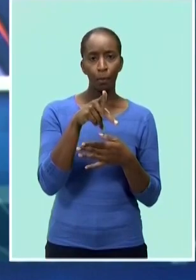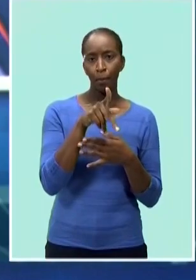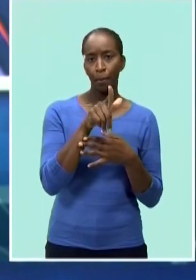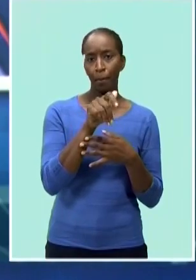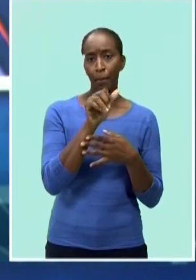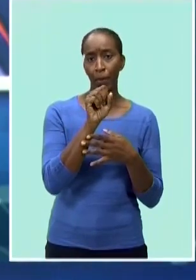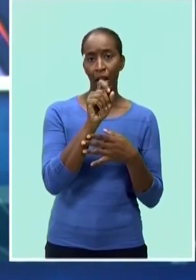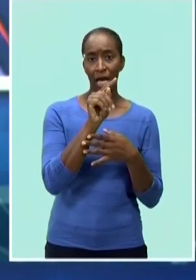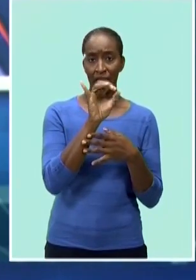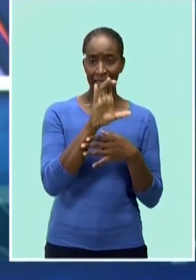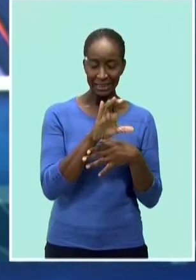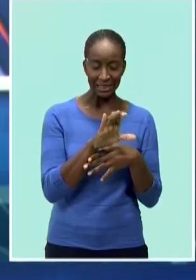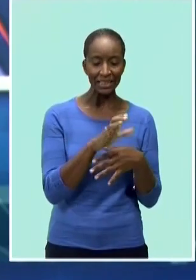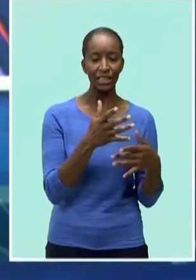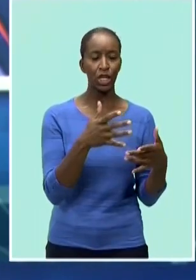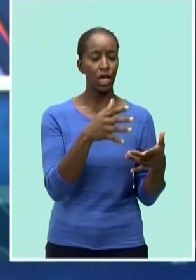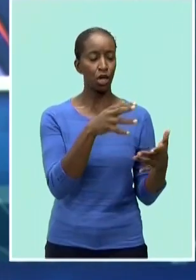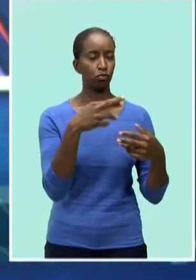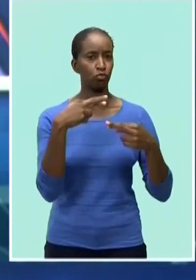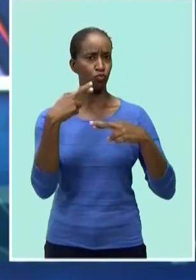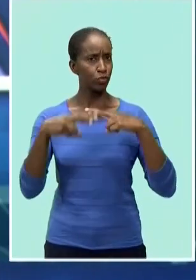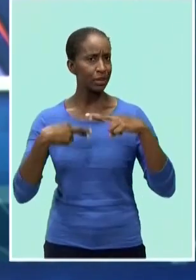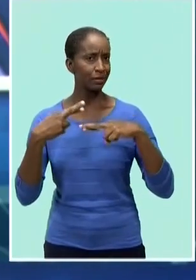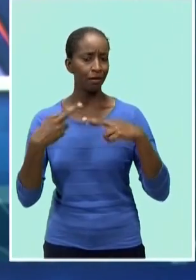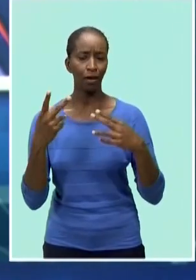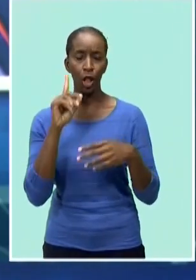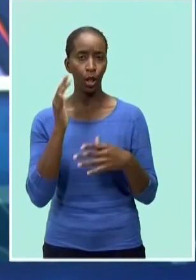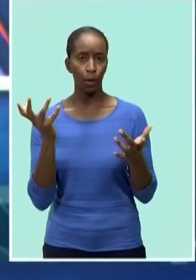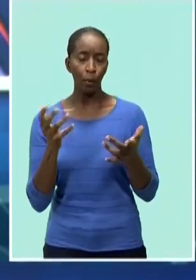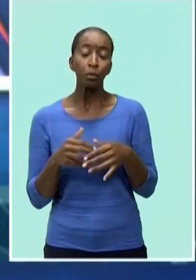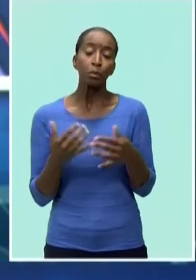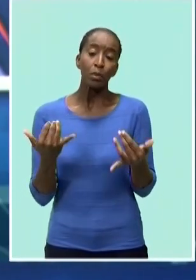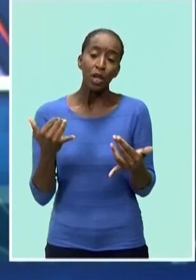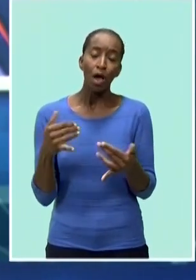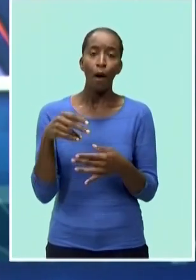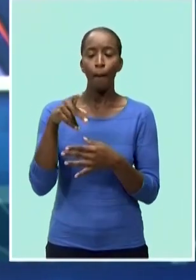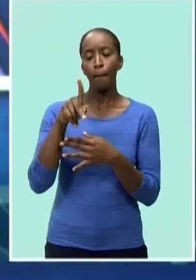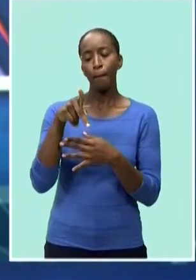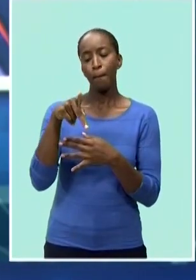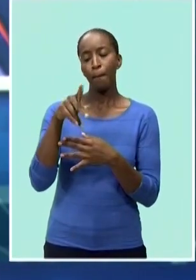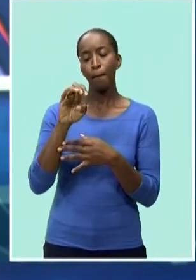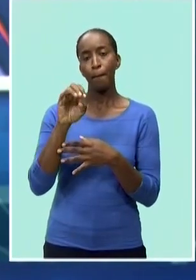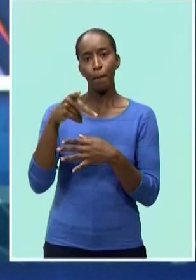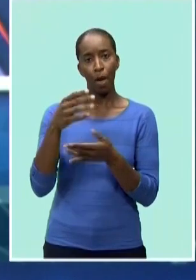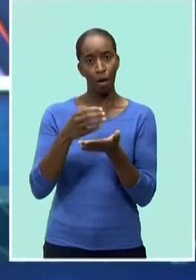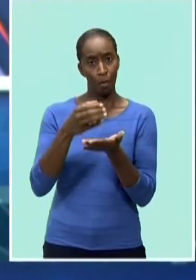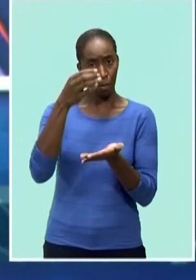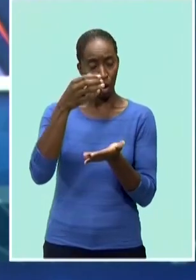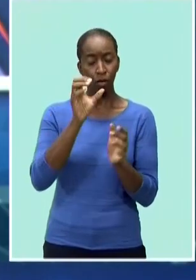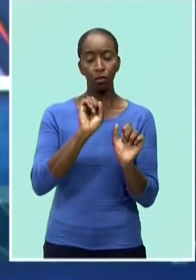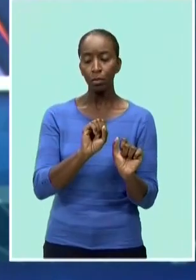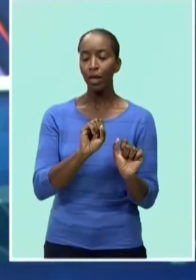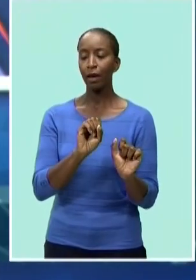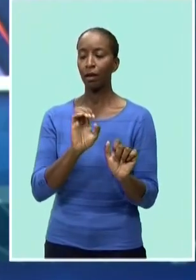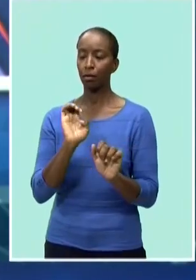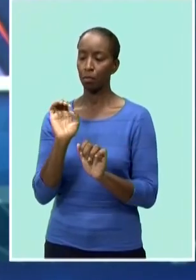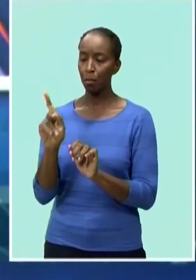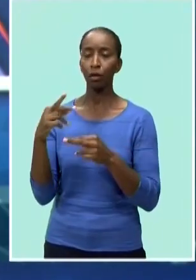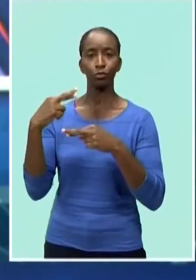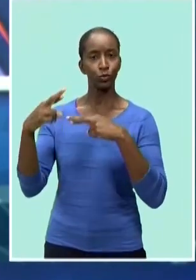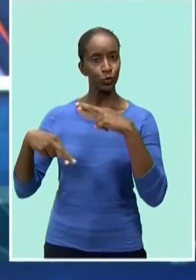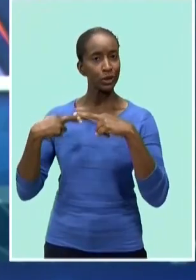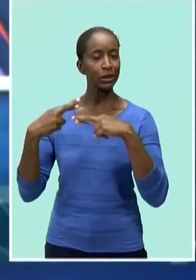for refund, which are later shipped off the island to make new plastic. Thor Lord of the Project Management Coordination Unit of the Ministry of the Environment